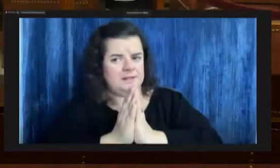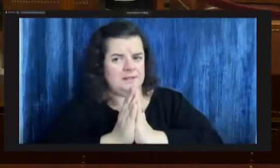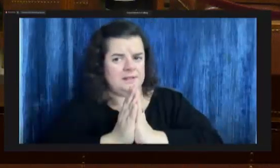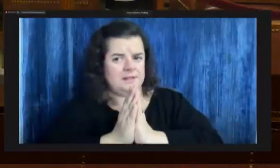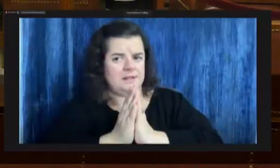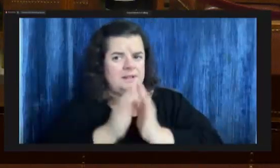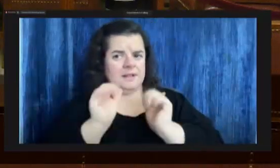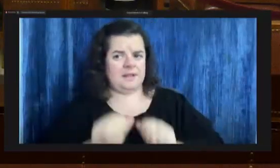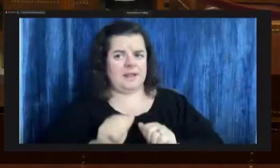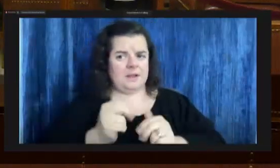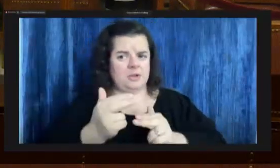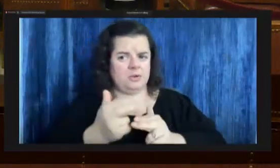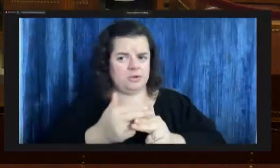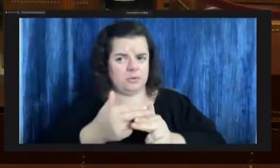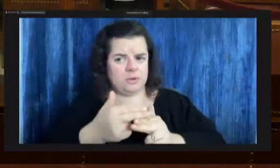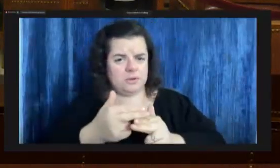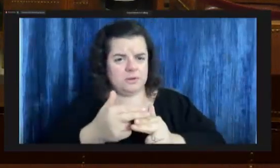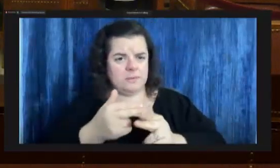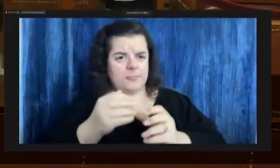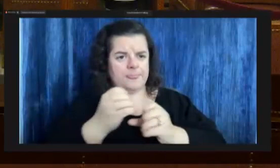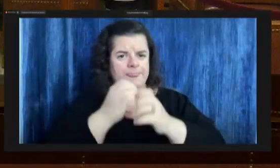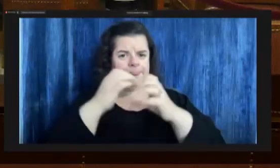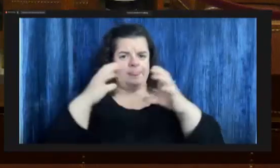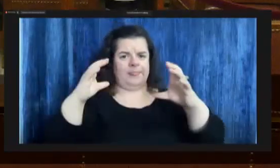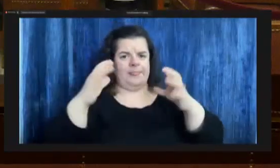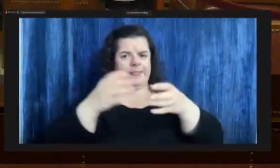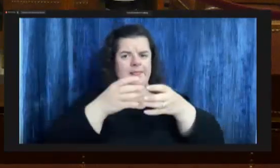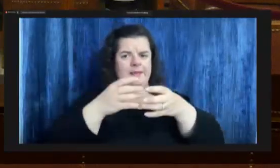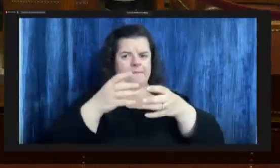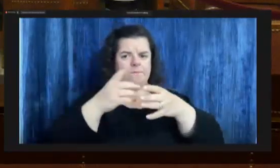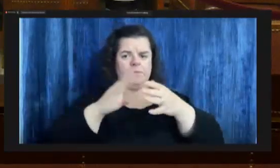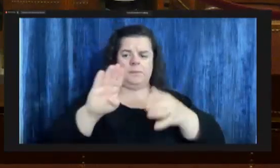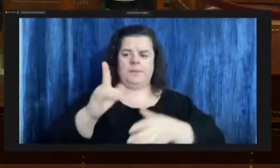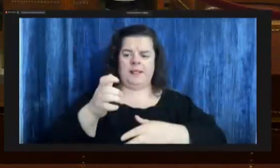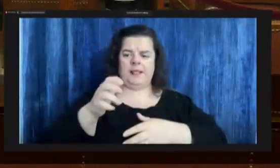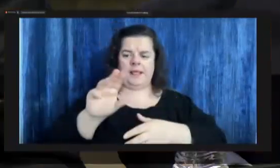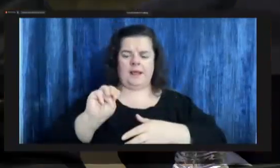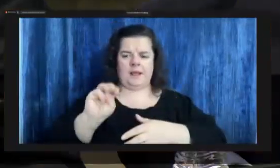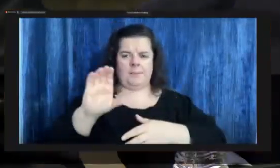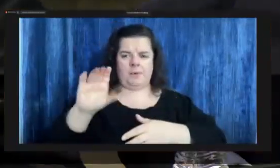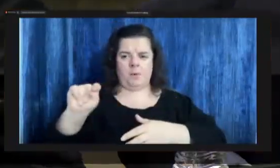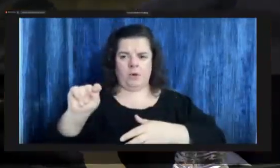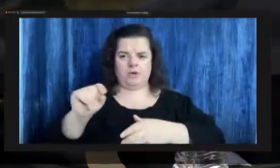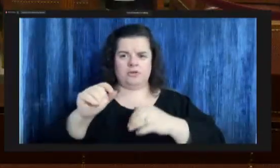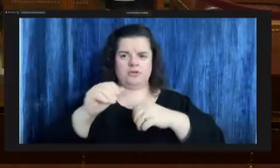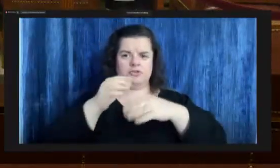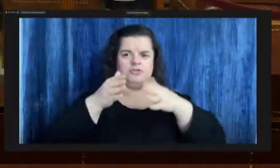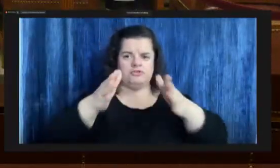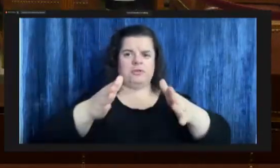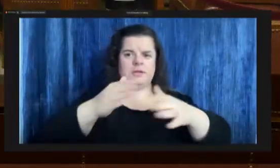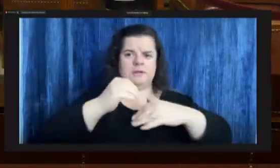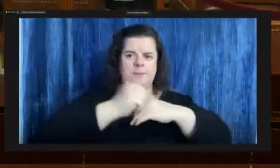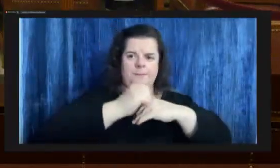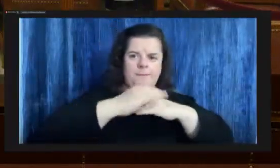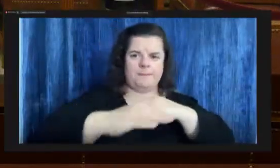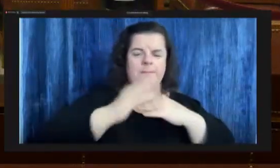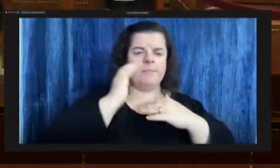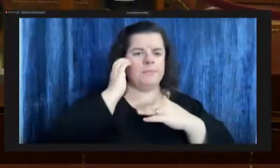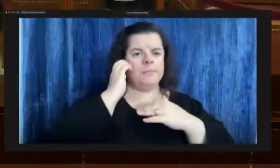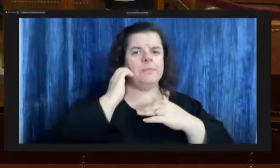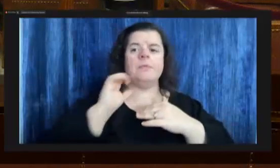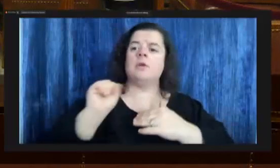little overview of what the Blenheim Court concrete street upgrade is? I'll defer to Councilwoman